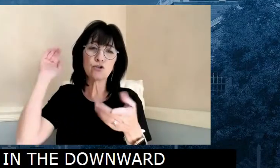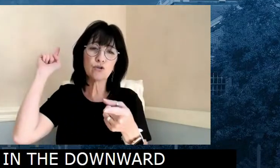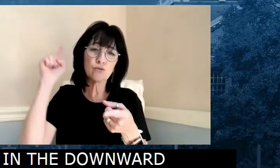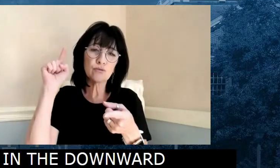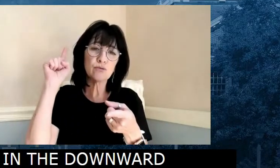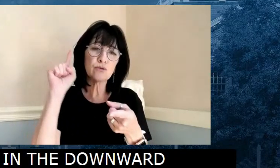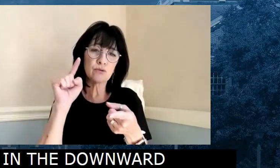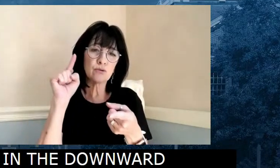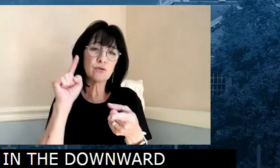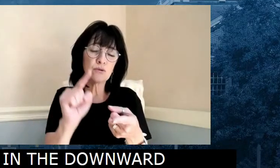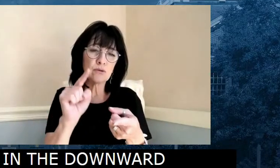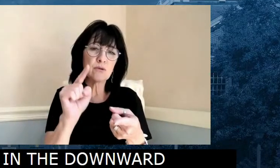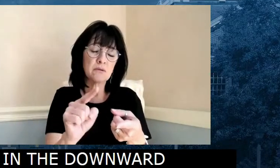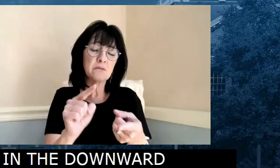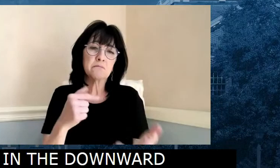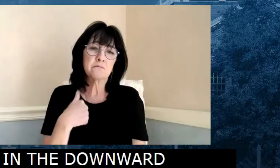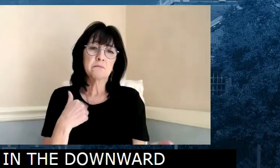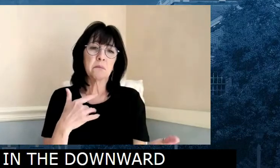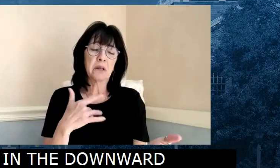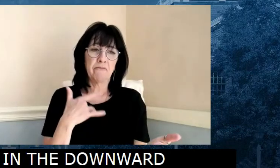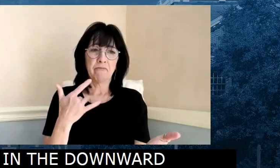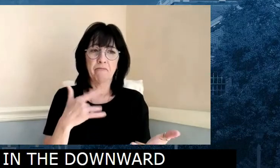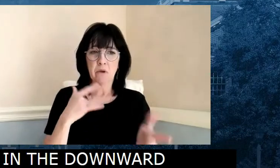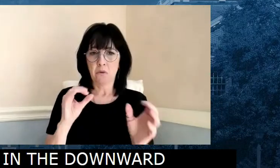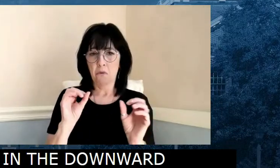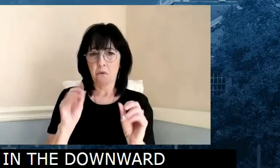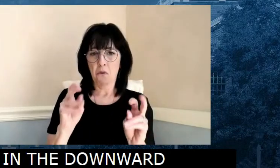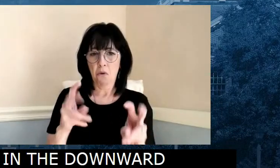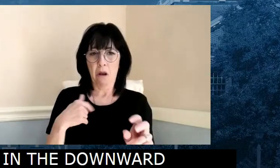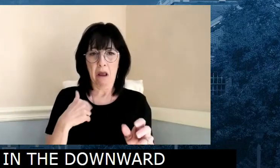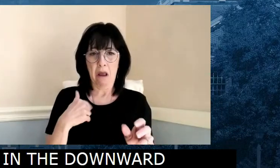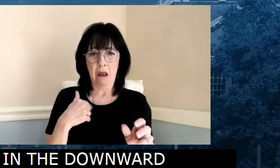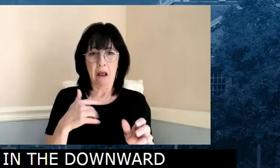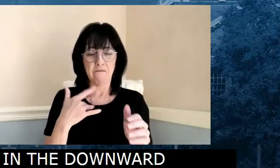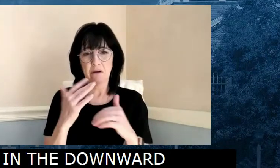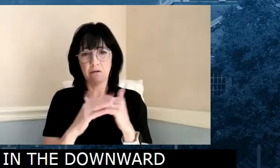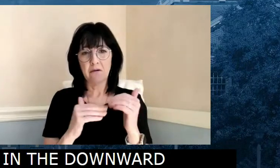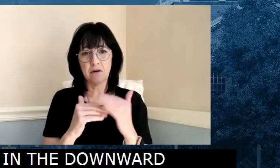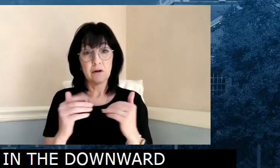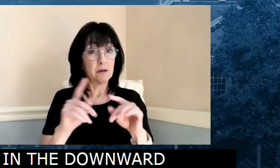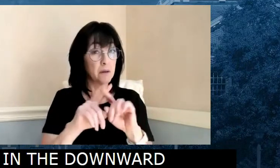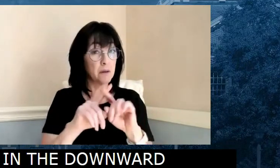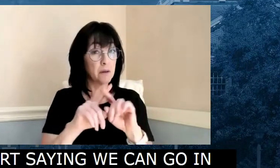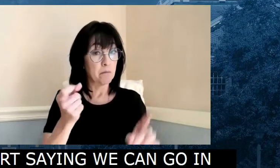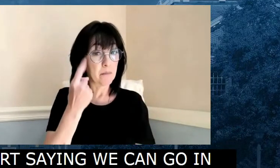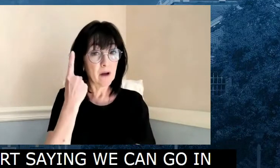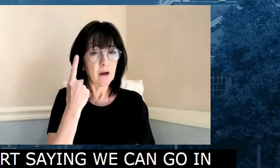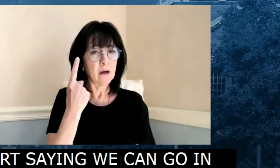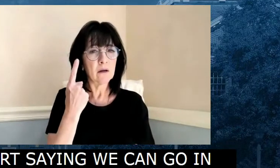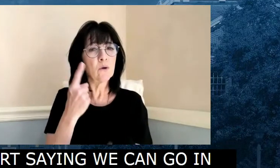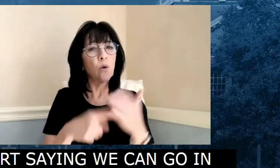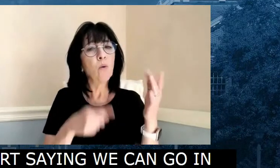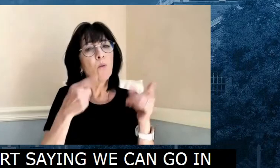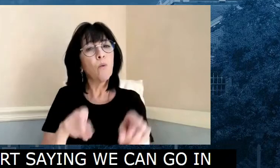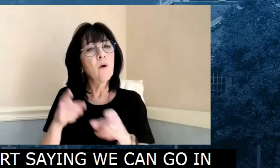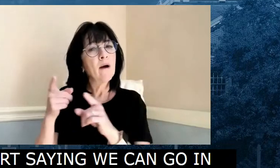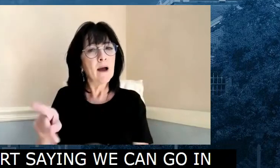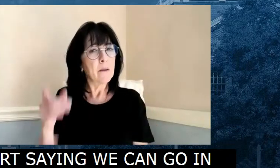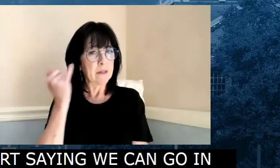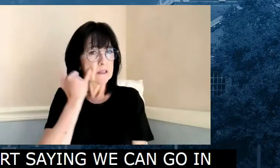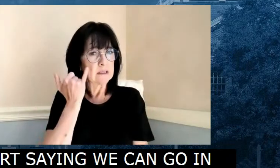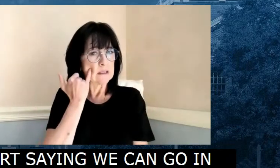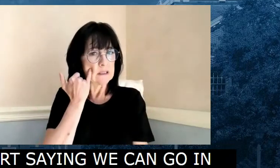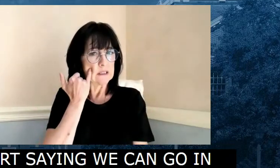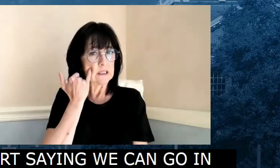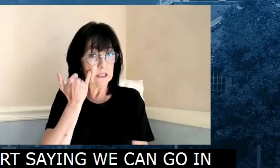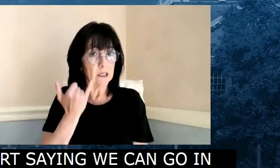can go in this direction. But by the way, the question remains, what happens if the roller coaster goes up